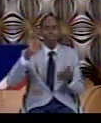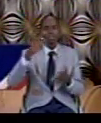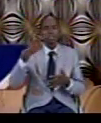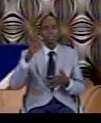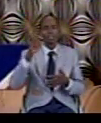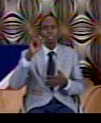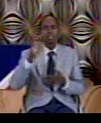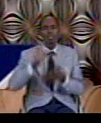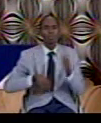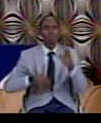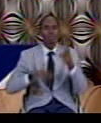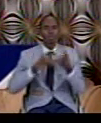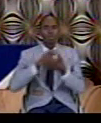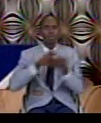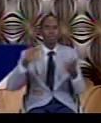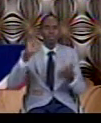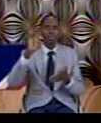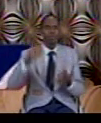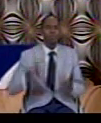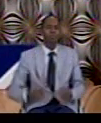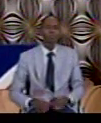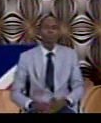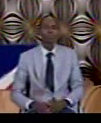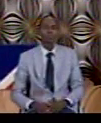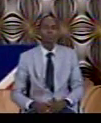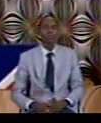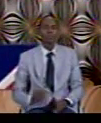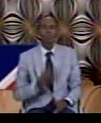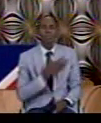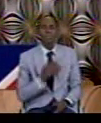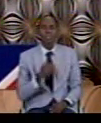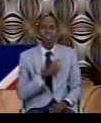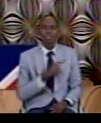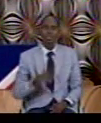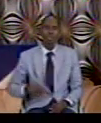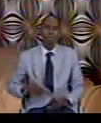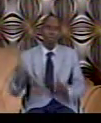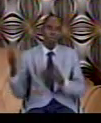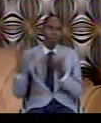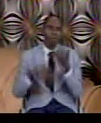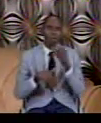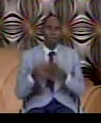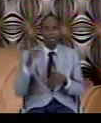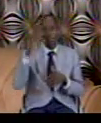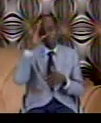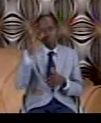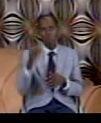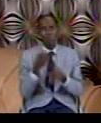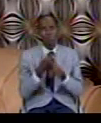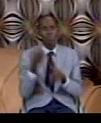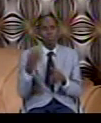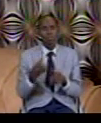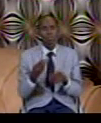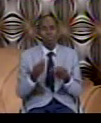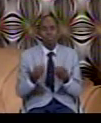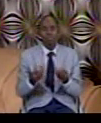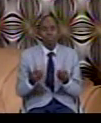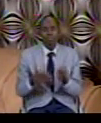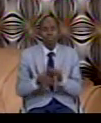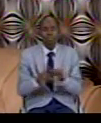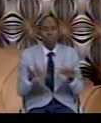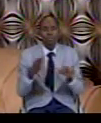2, verse 7. And the Lord God formed man of the dust of the ground